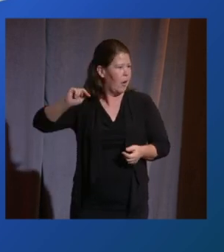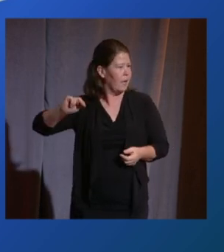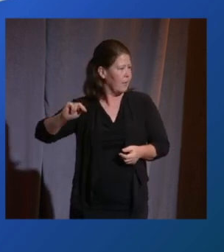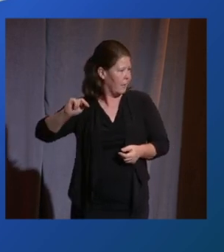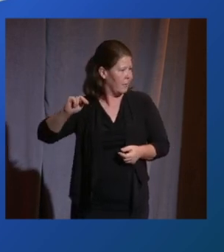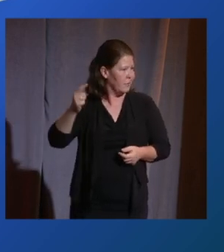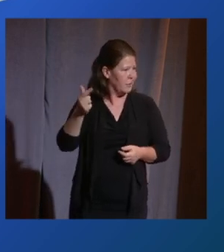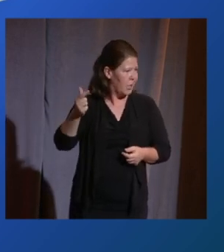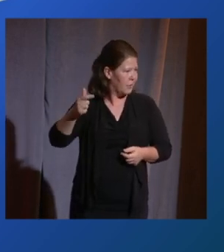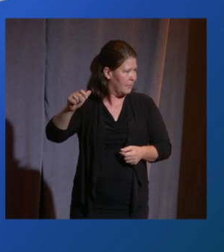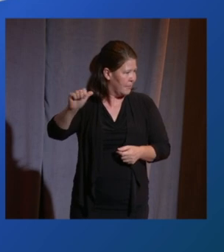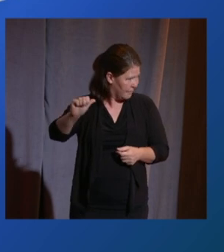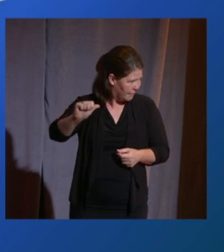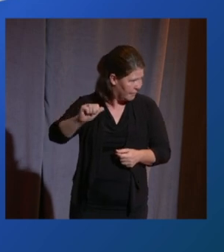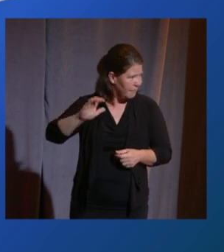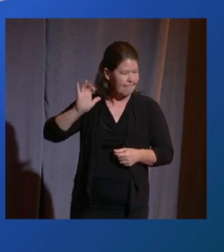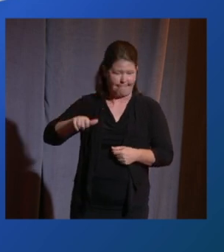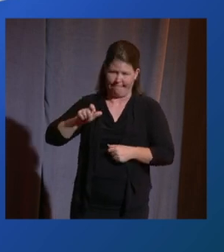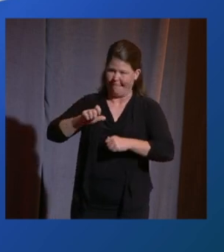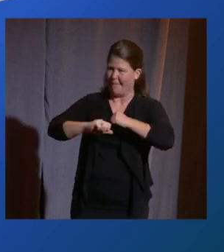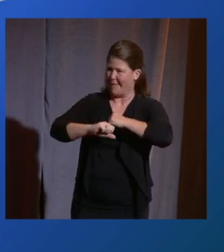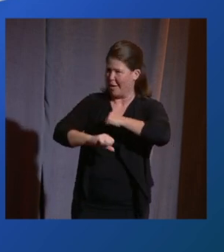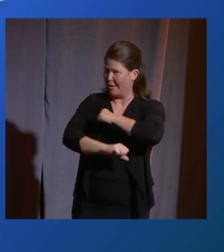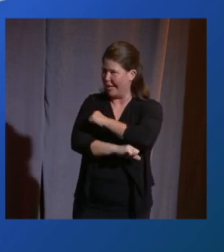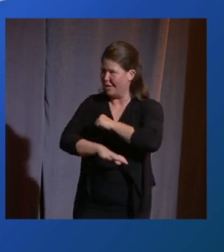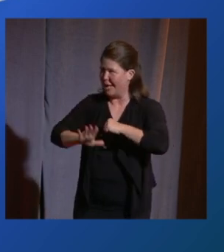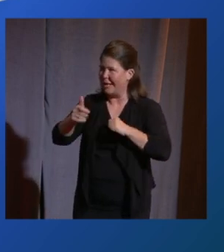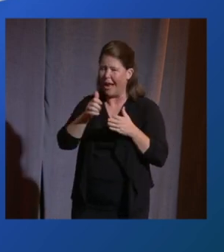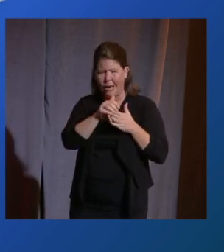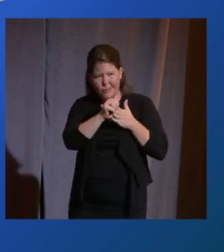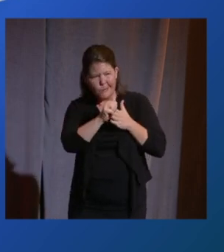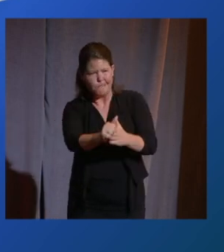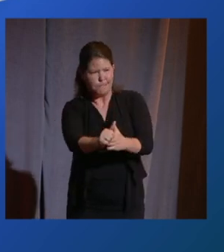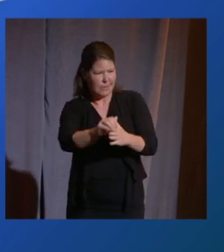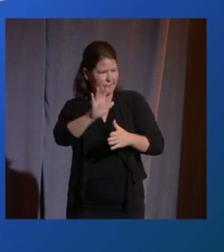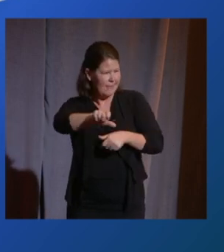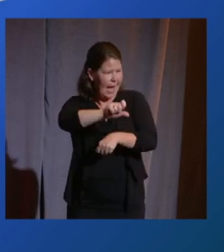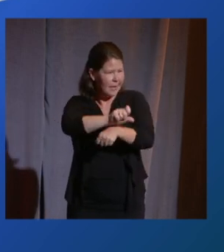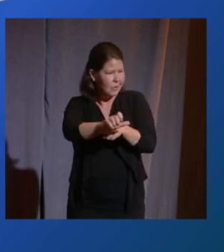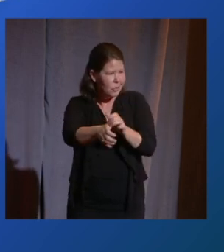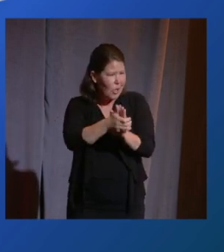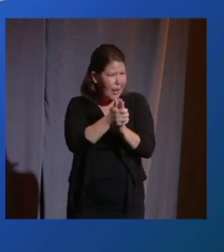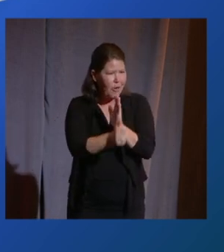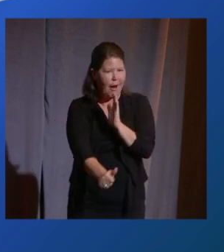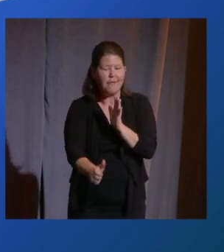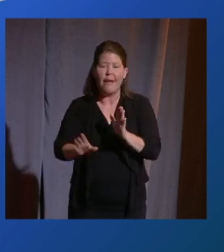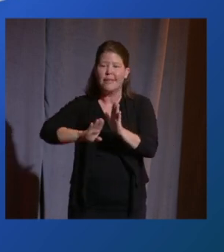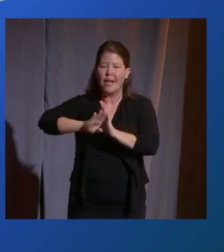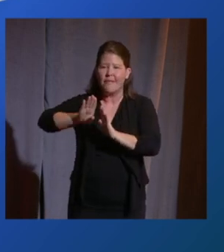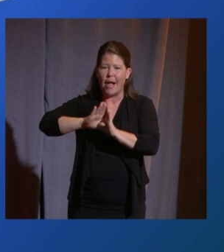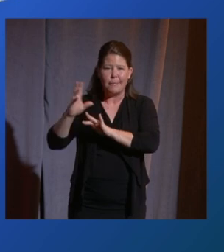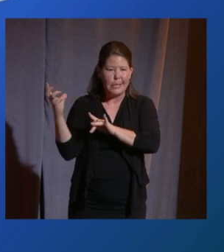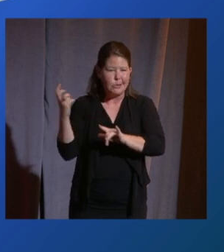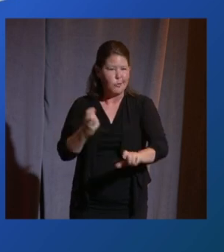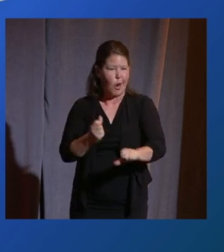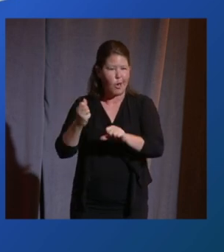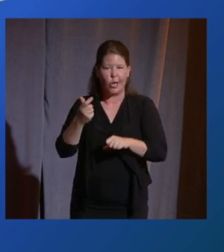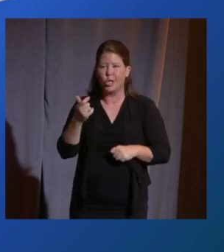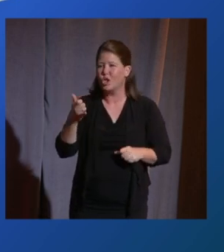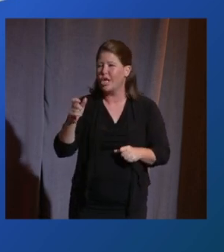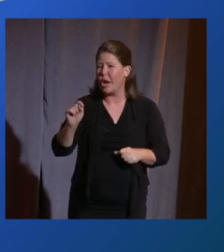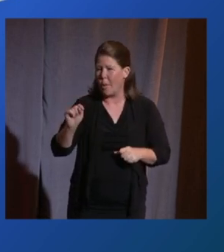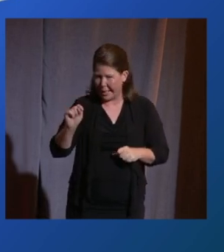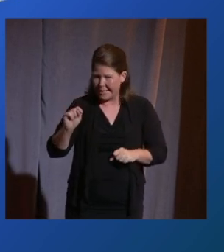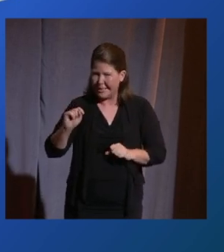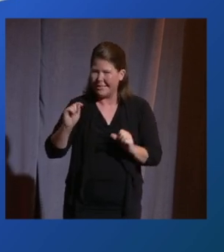foundation in its mission to promote the geospatial intelligence tradecraft and develop a stronger geoint community in this